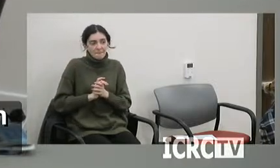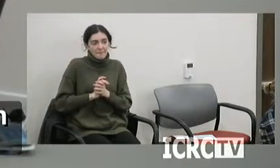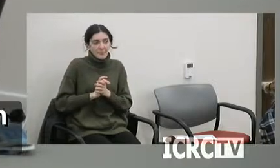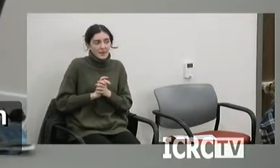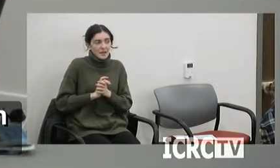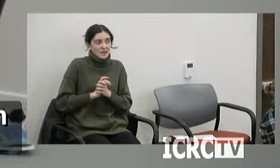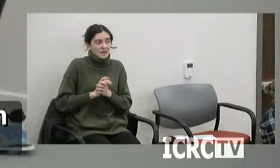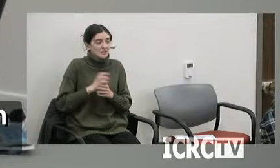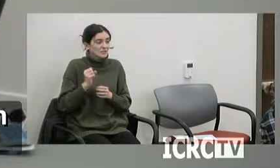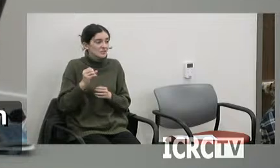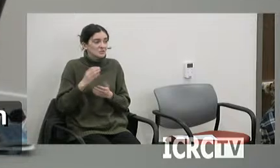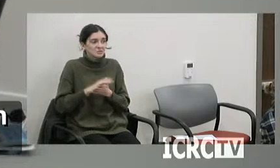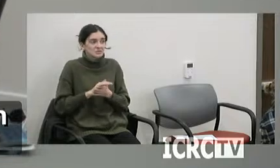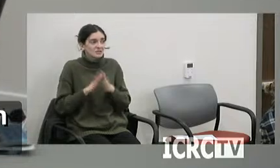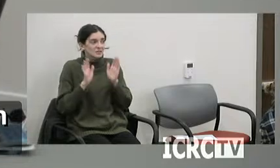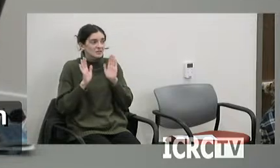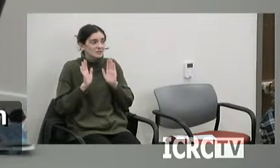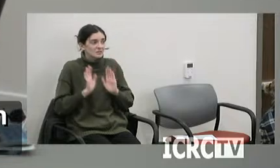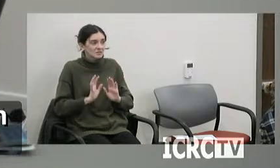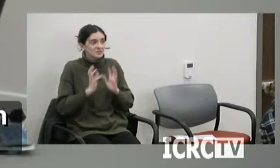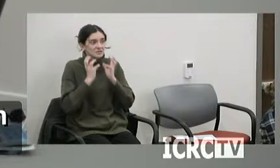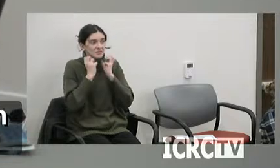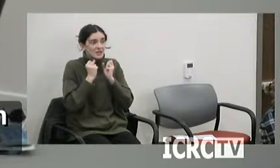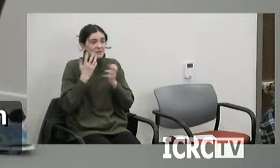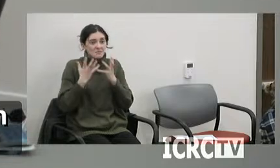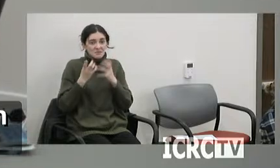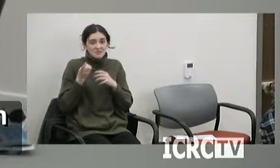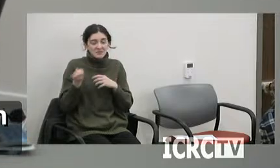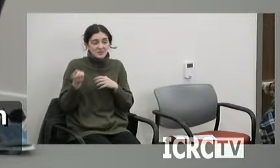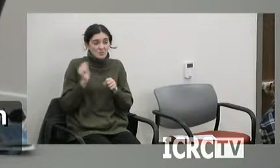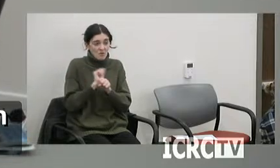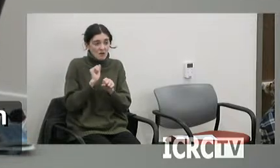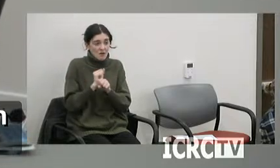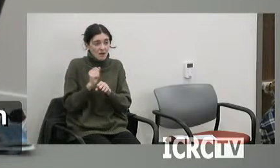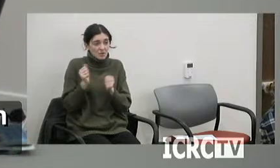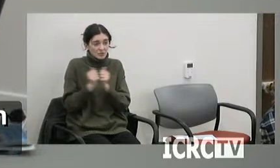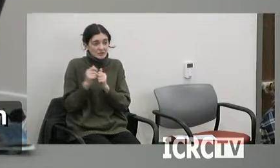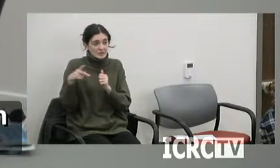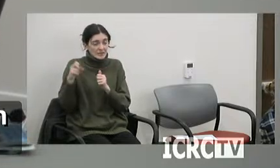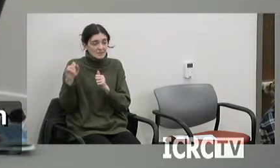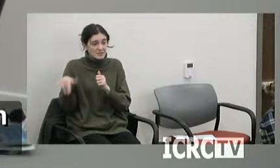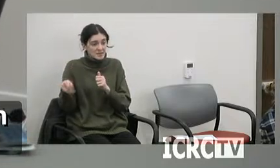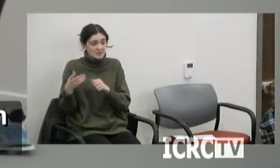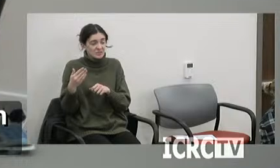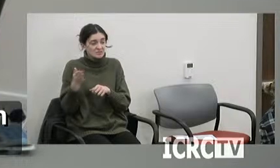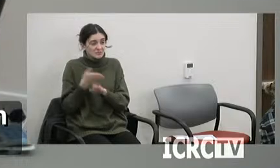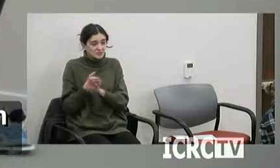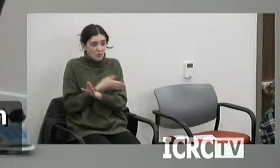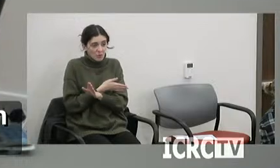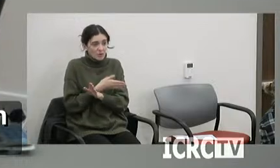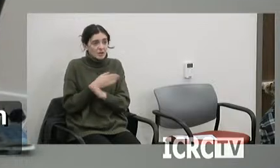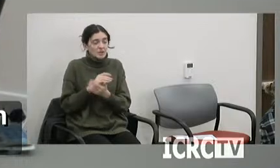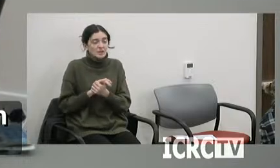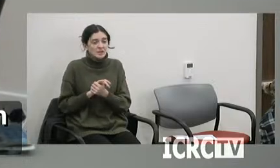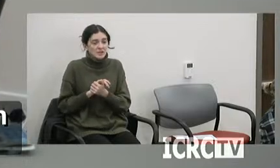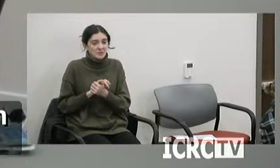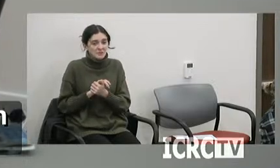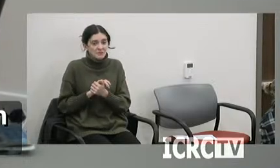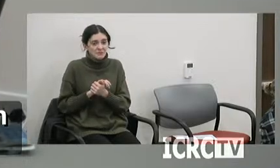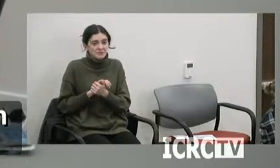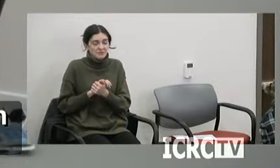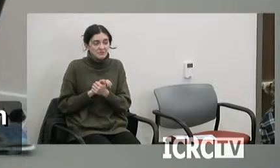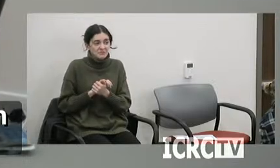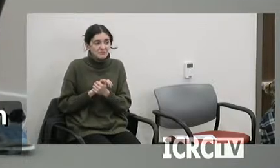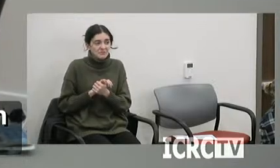ever worked with Mr. Espy, it's a huge, huge loss. And my responsibility that I'm taking on as a member of the